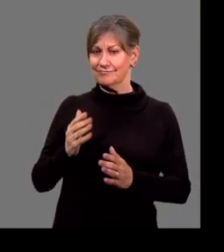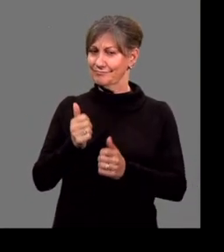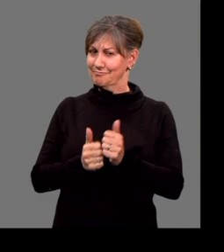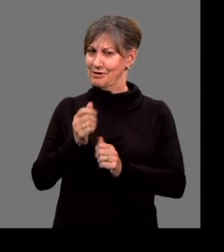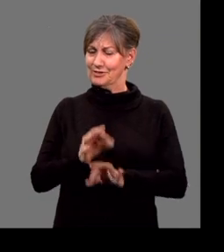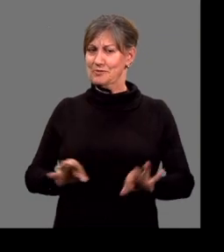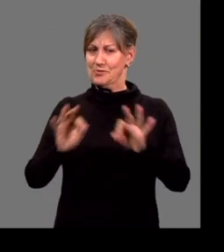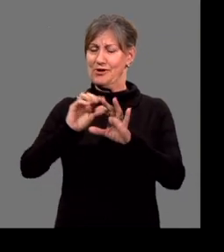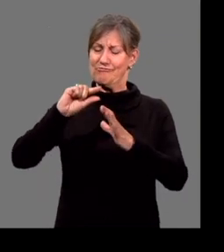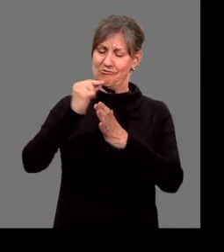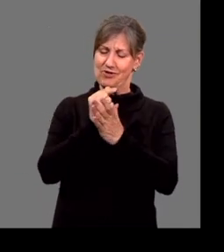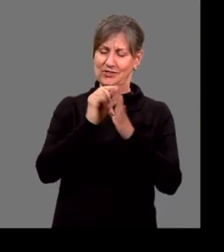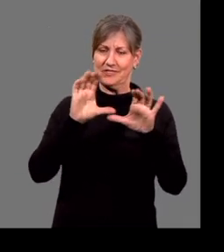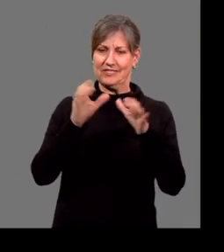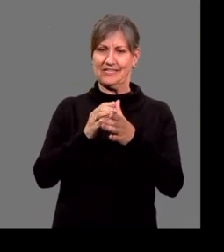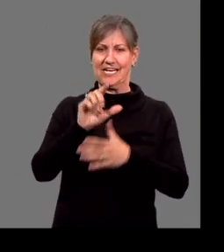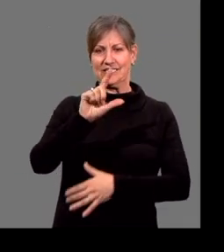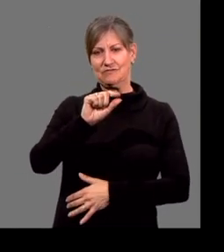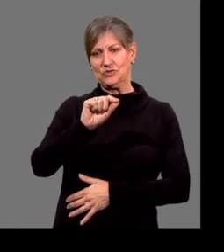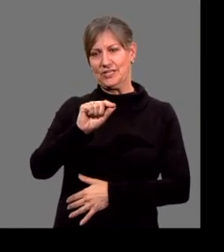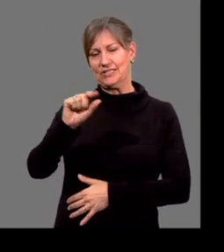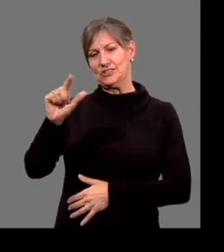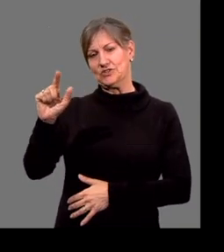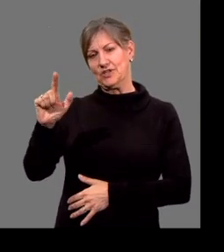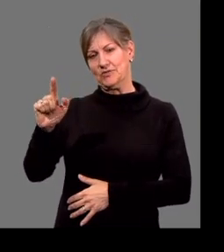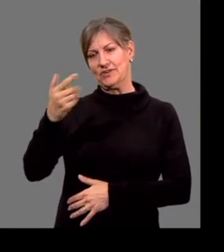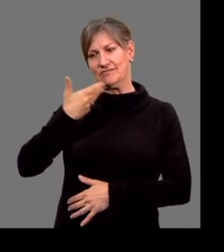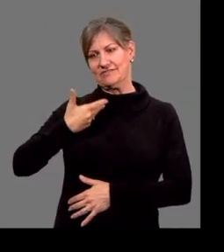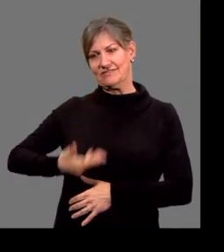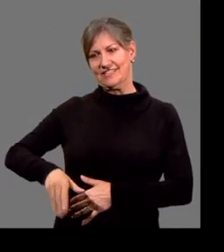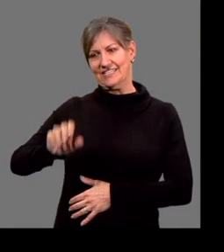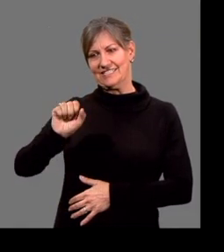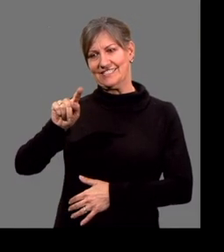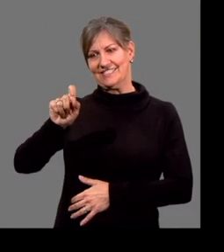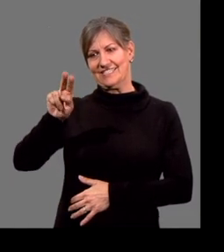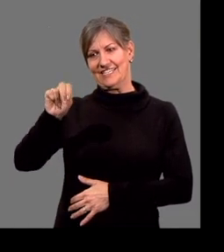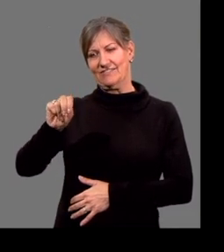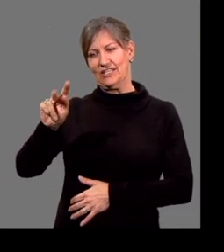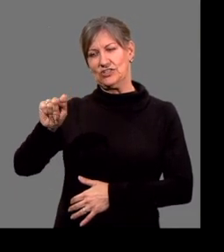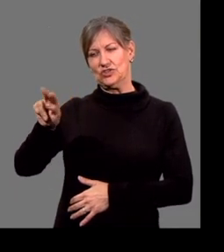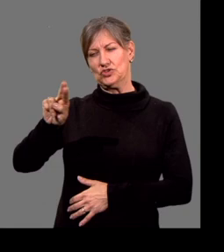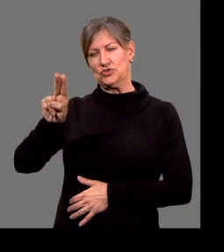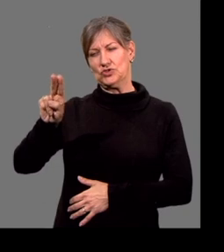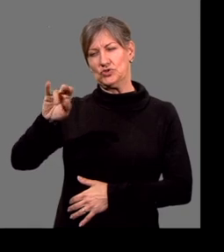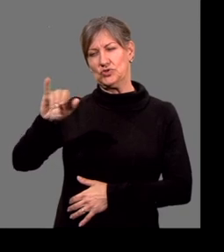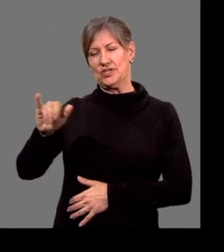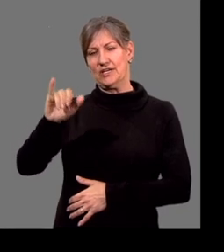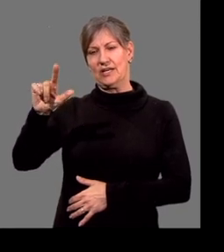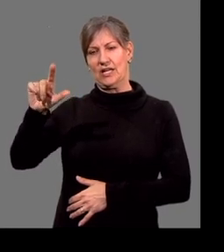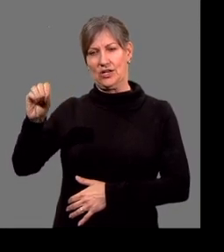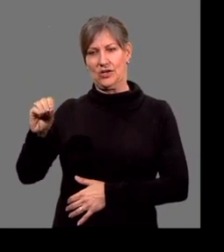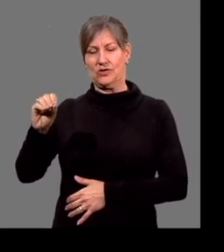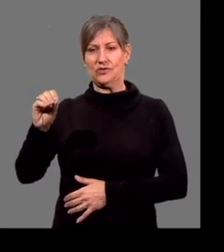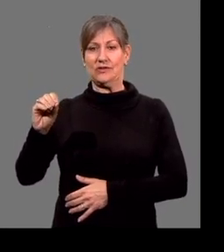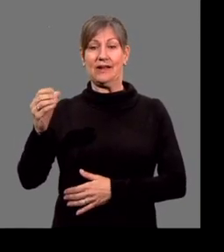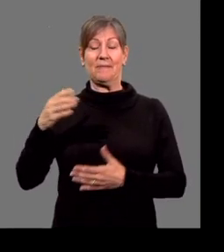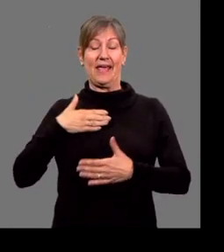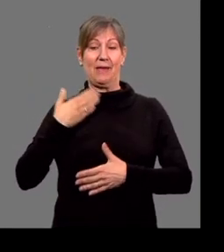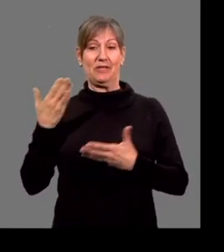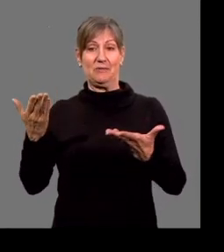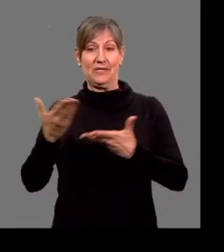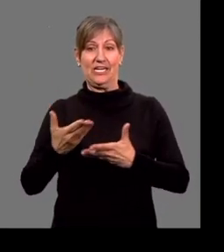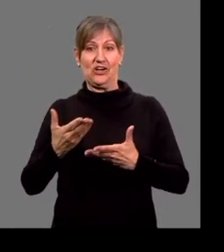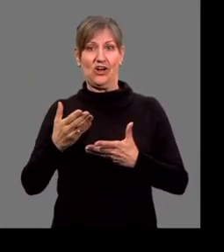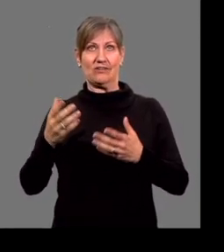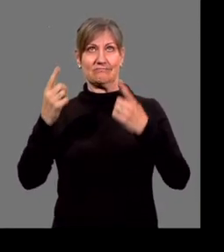the graduating class of 2021. My name is Stephen Trujillo, and I am so proud to be joining you here today on such a milestone moment